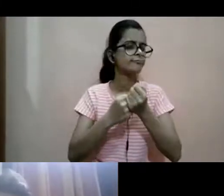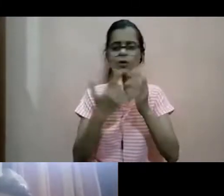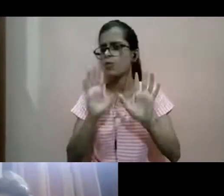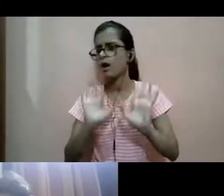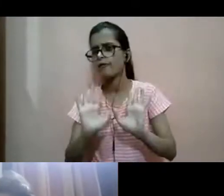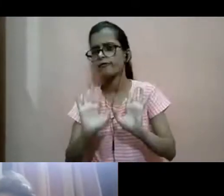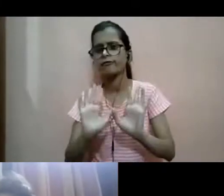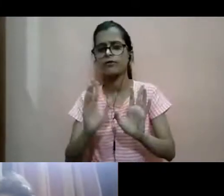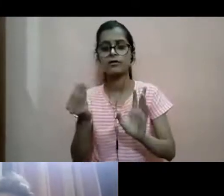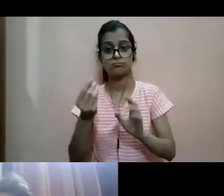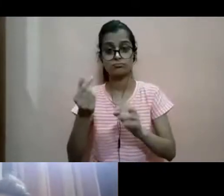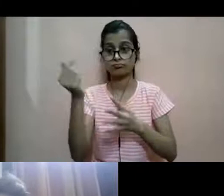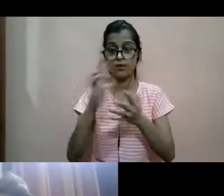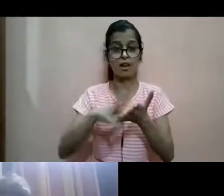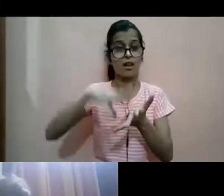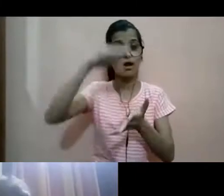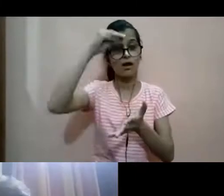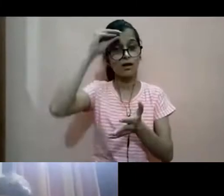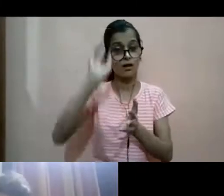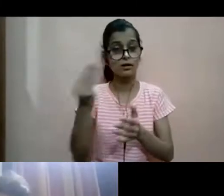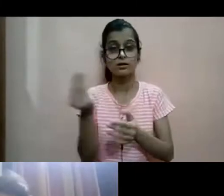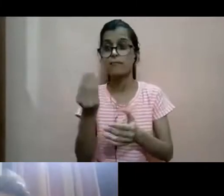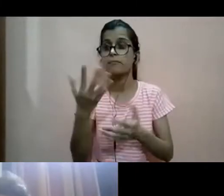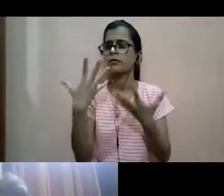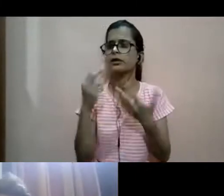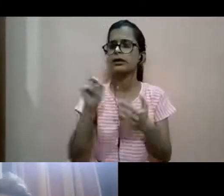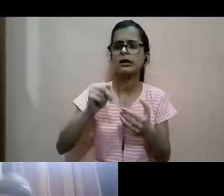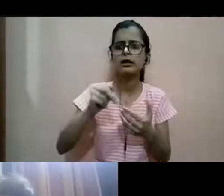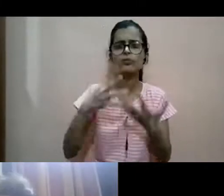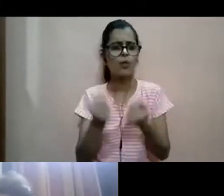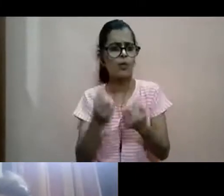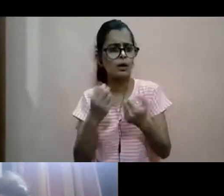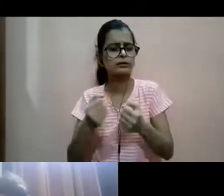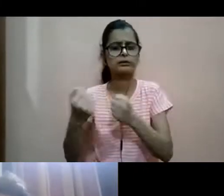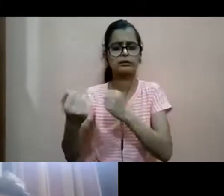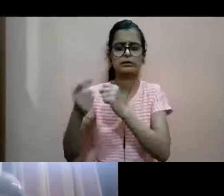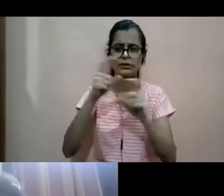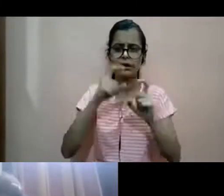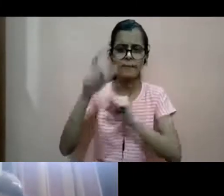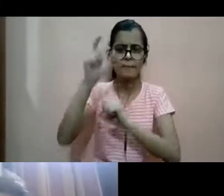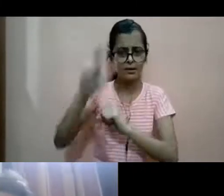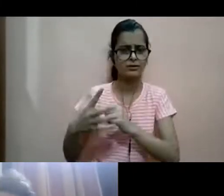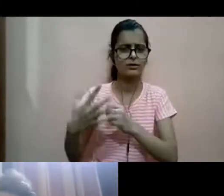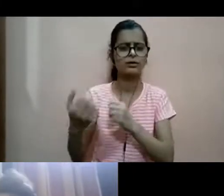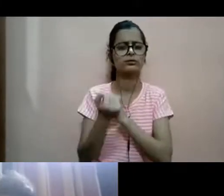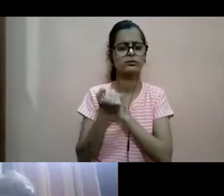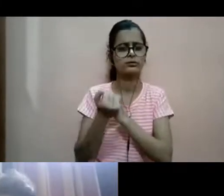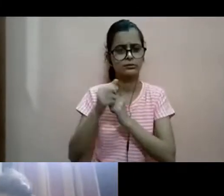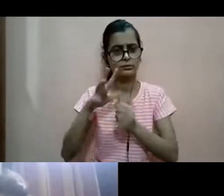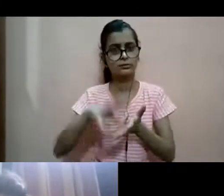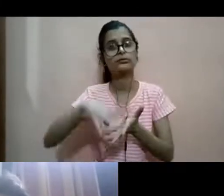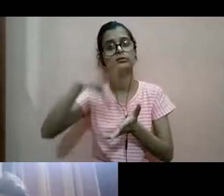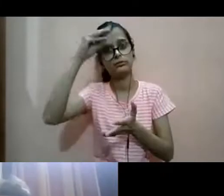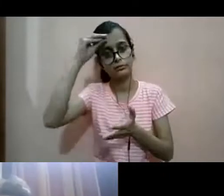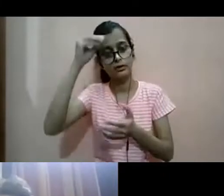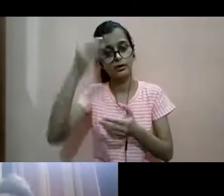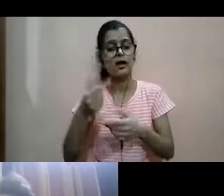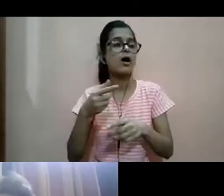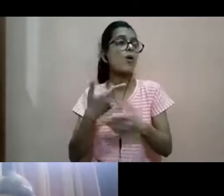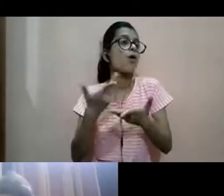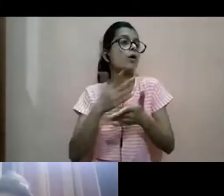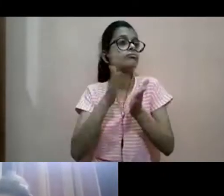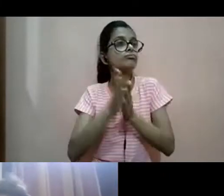reflect upon these. Those of us who are in need of care would also reflect upon these. And I think that in the entire discourse of disability